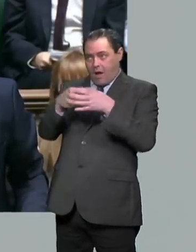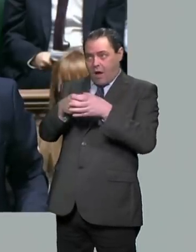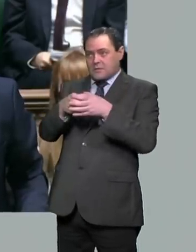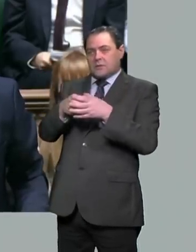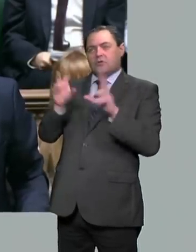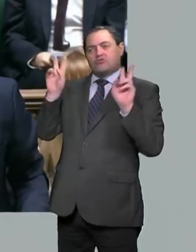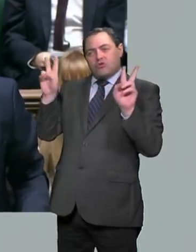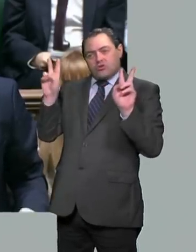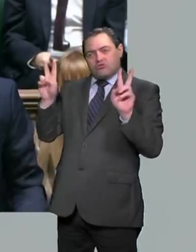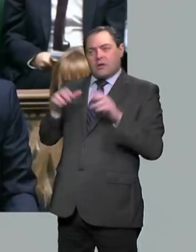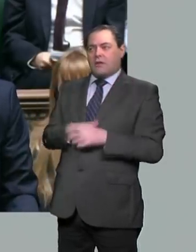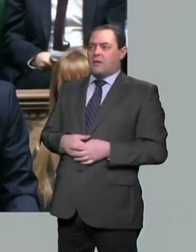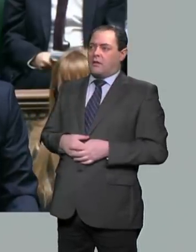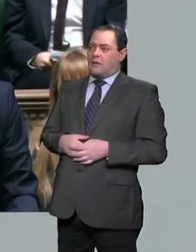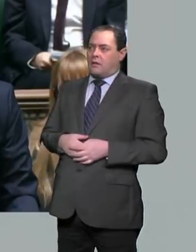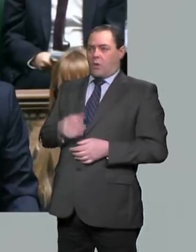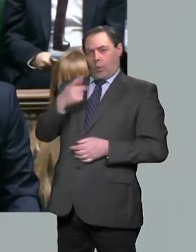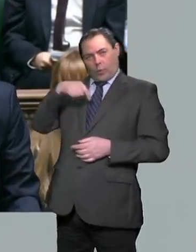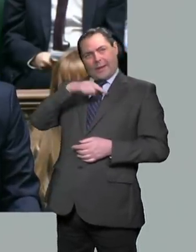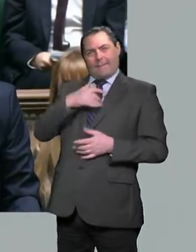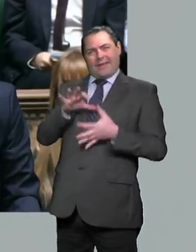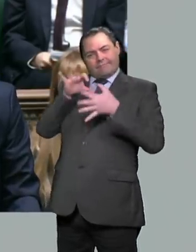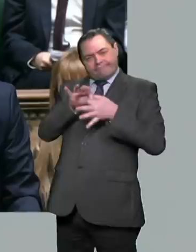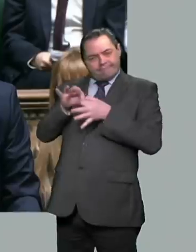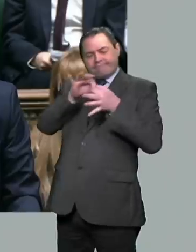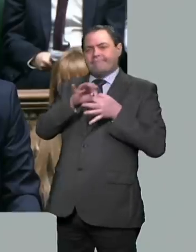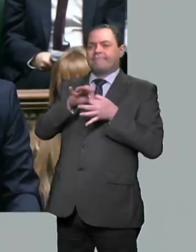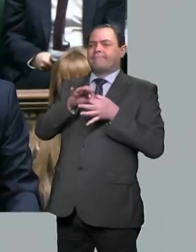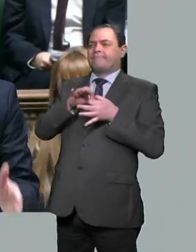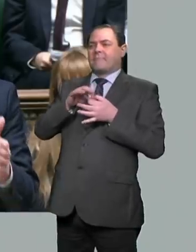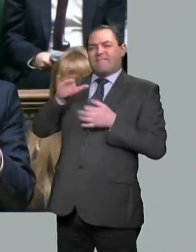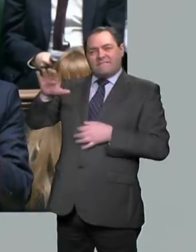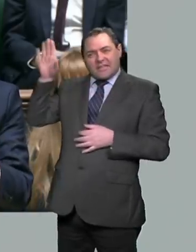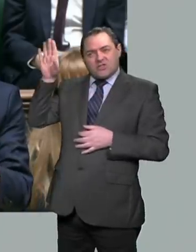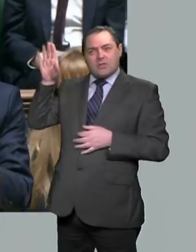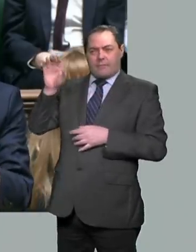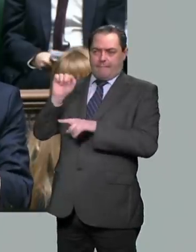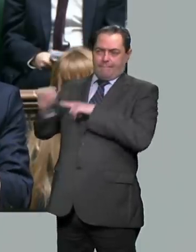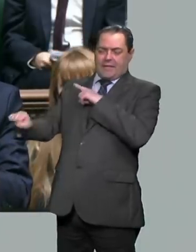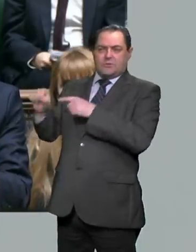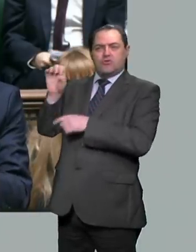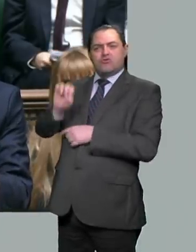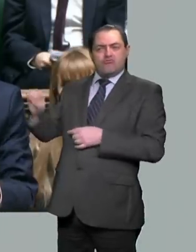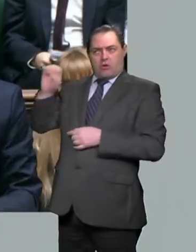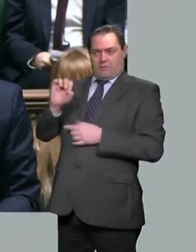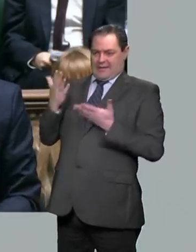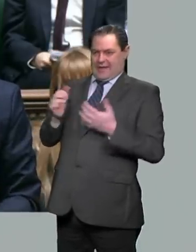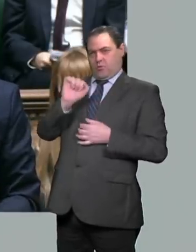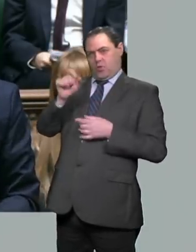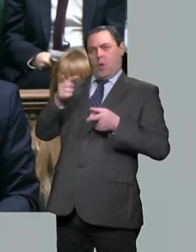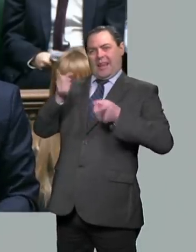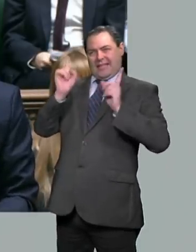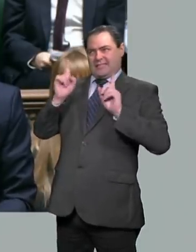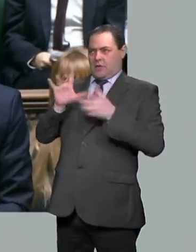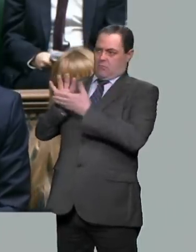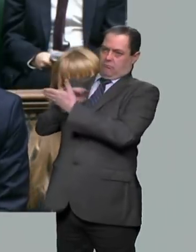Our parties stood together as we defeated fascism in Europe. Now their leader stands in the House of Commons